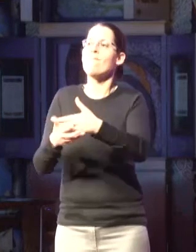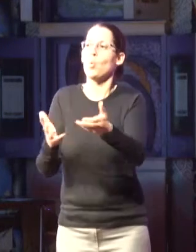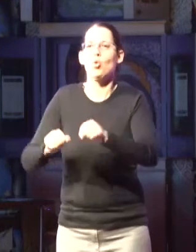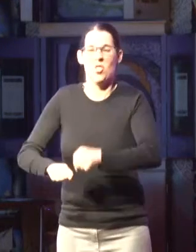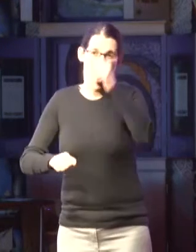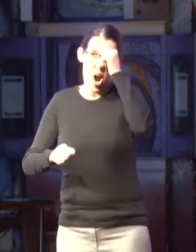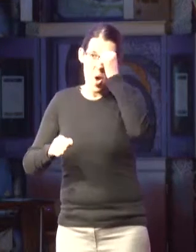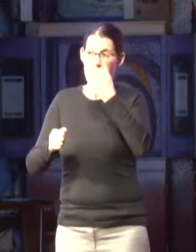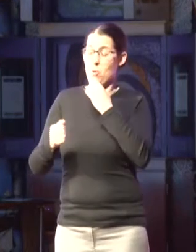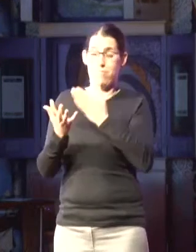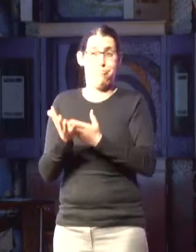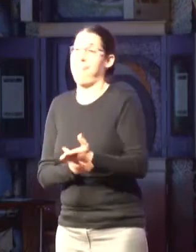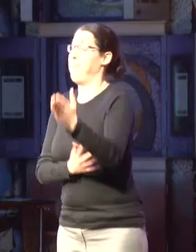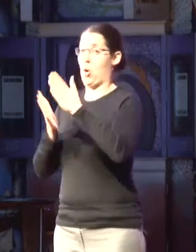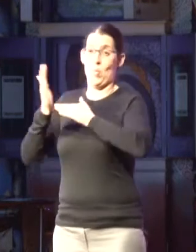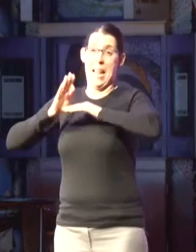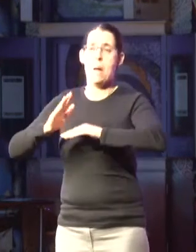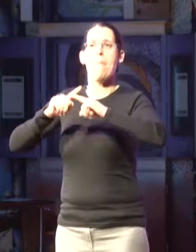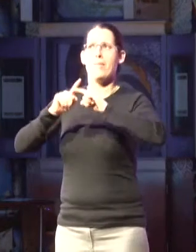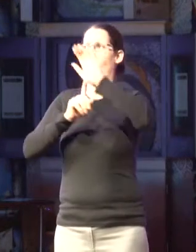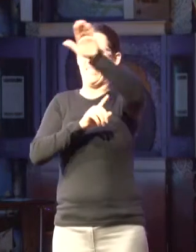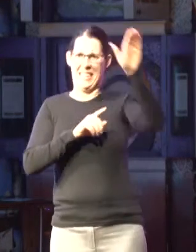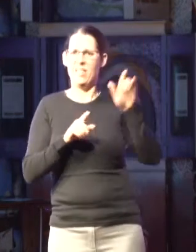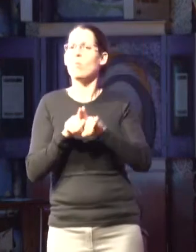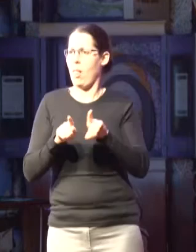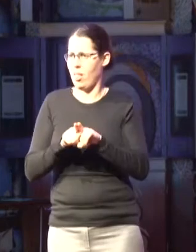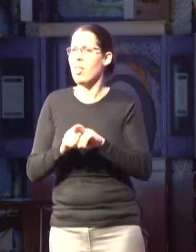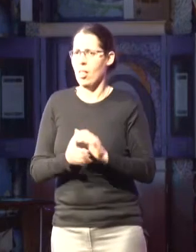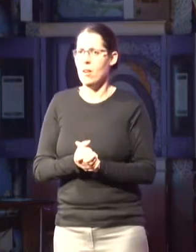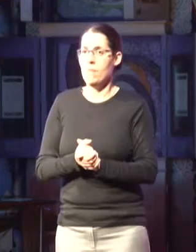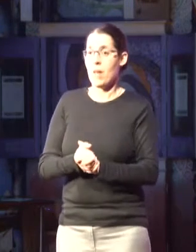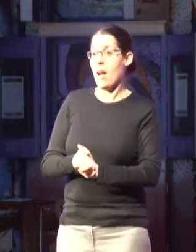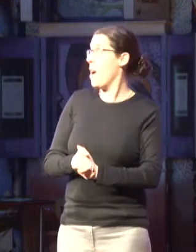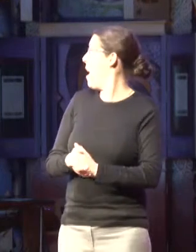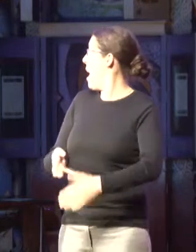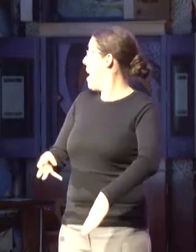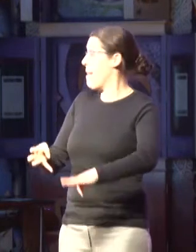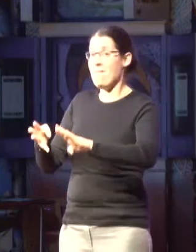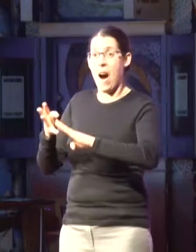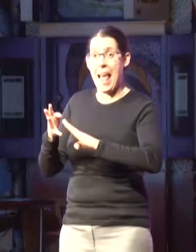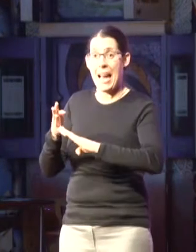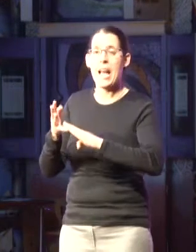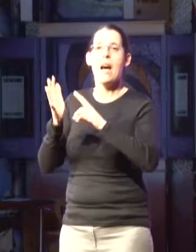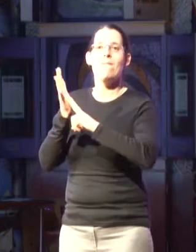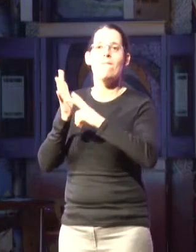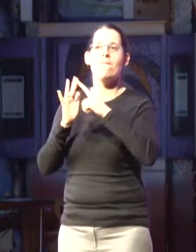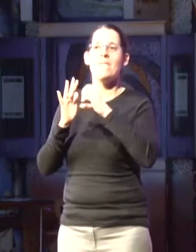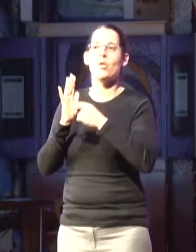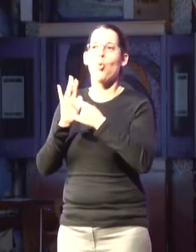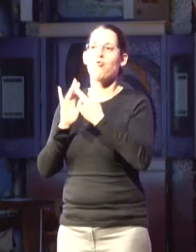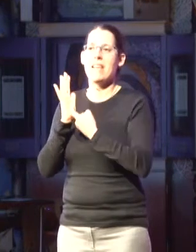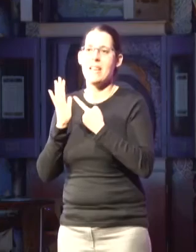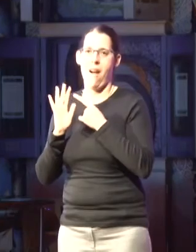all across New Zealand and many other parts of the world as well. And finally, we have Victoria Spagnolo,